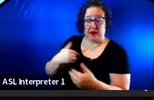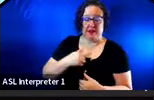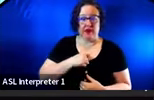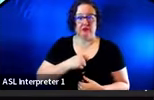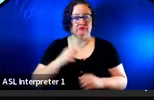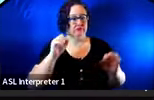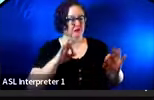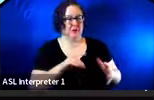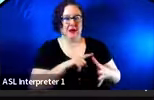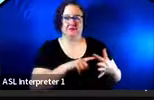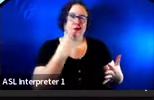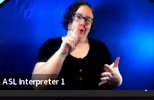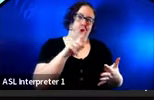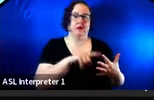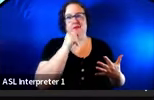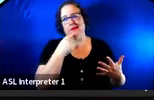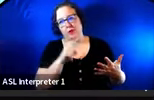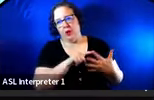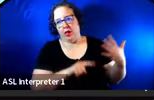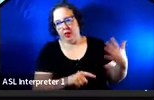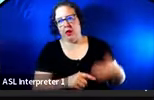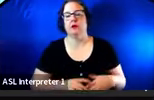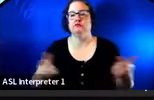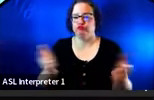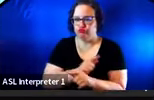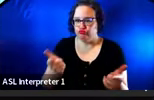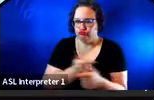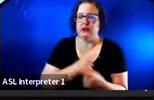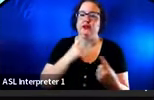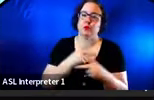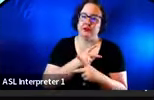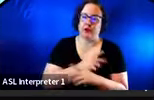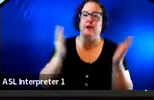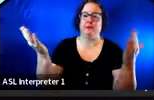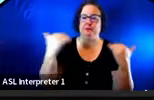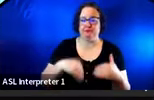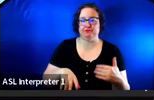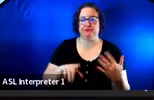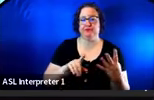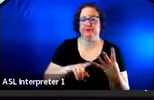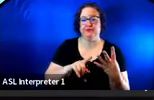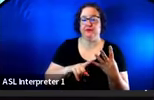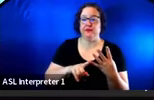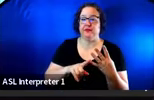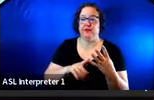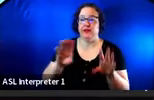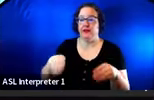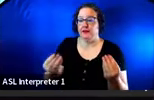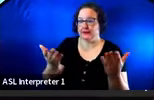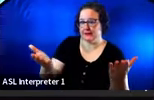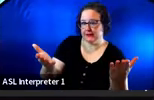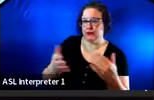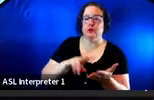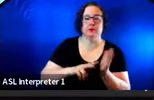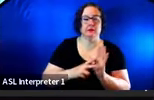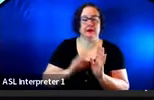tail end then, this deliver, it is our intent then that through these